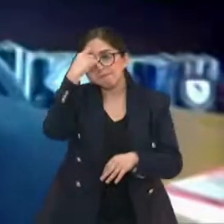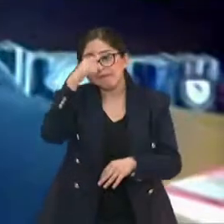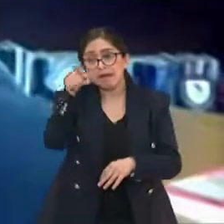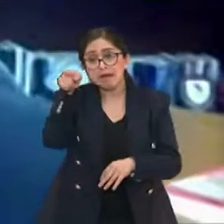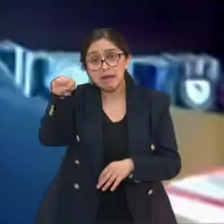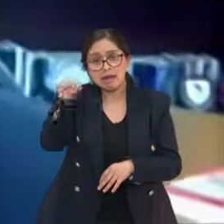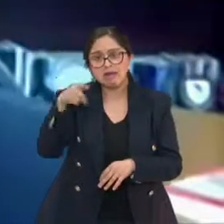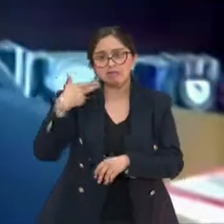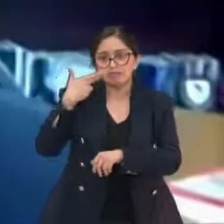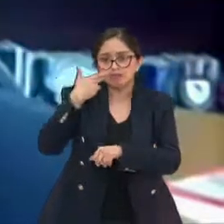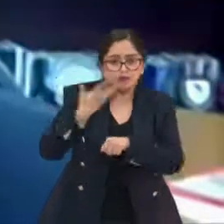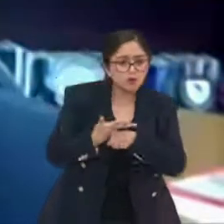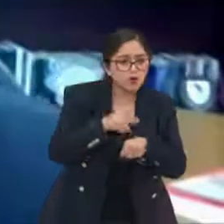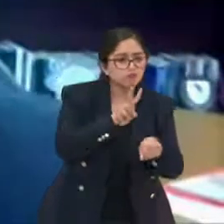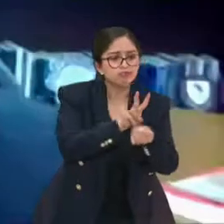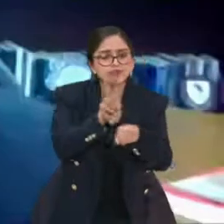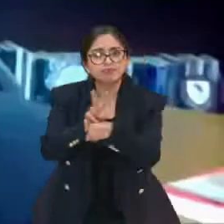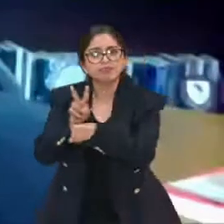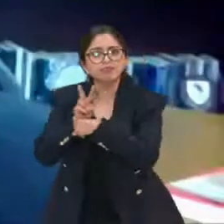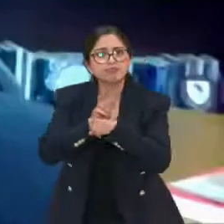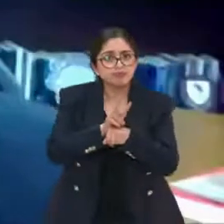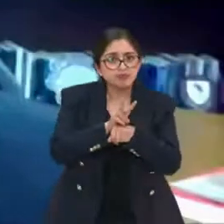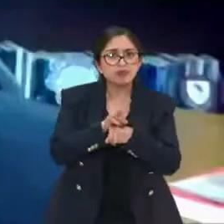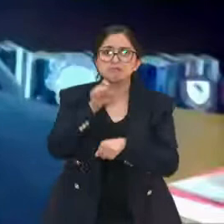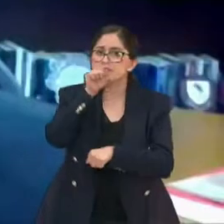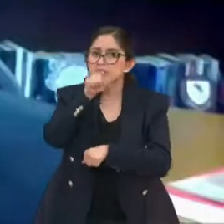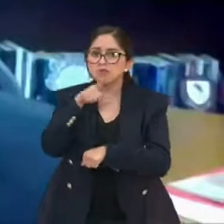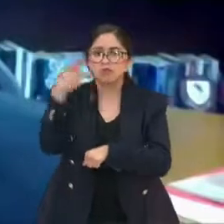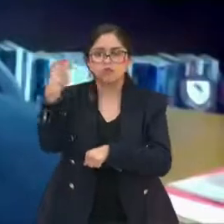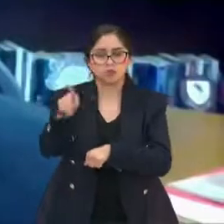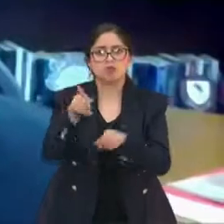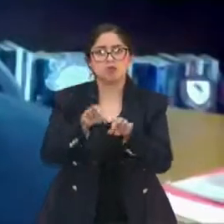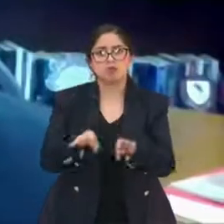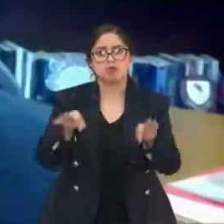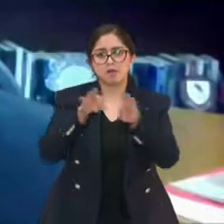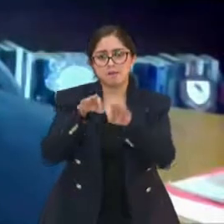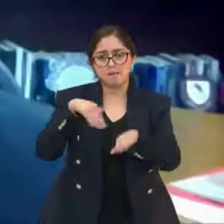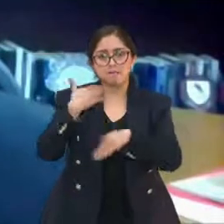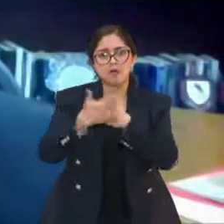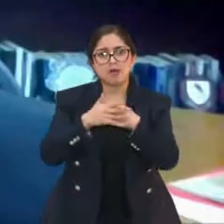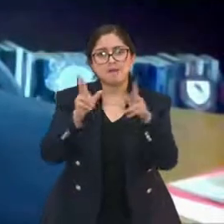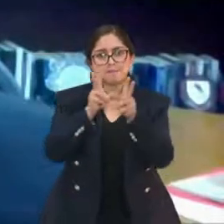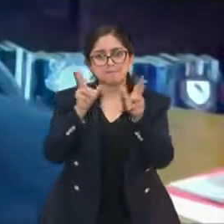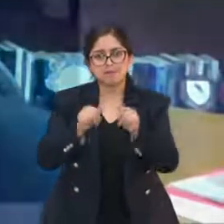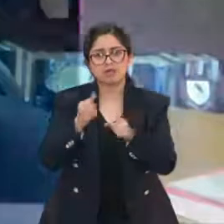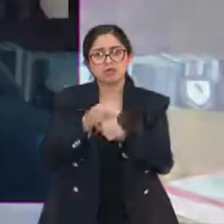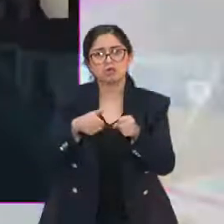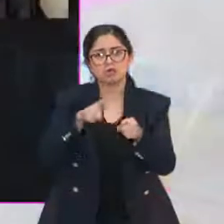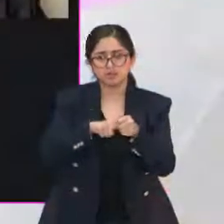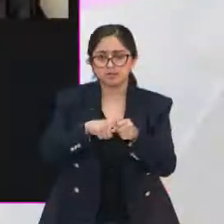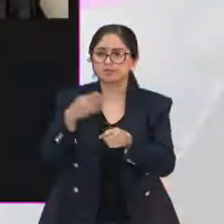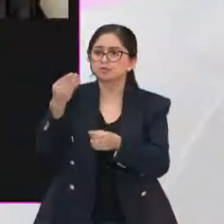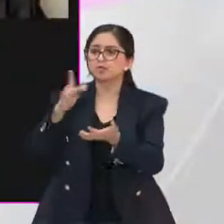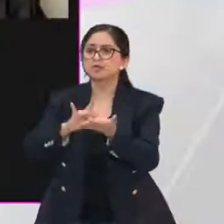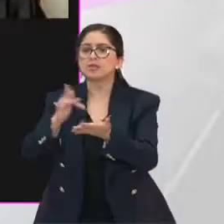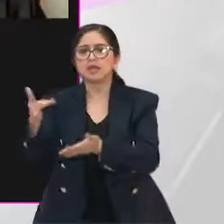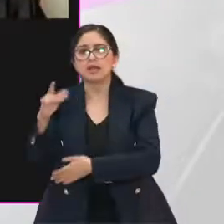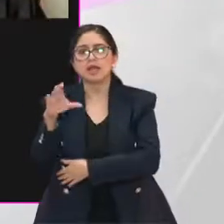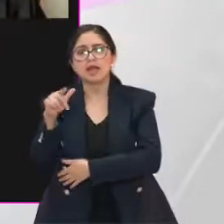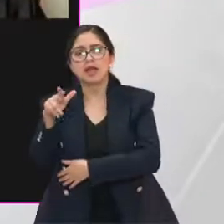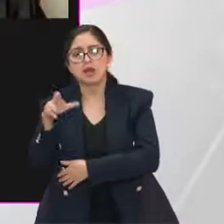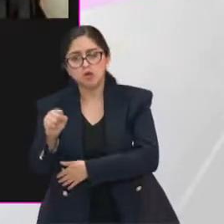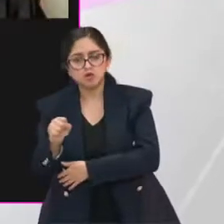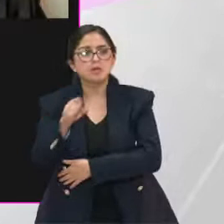acts as the great stakeholder and to act as an arbitrator to build